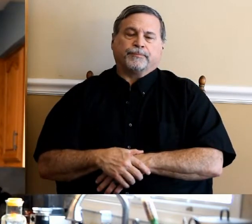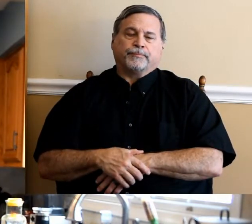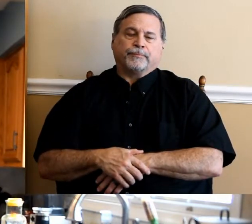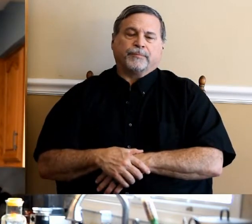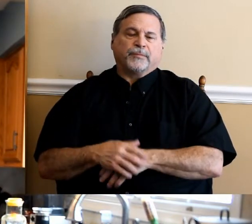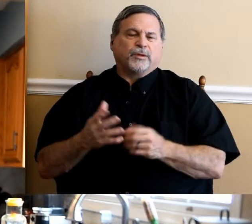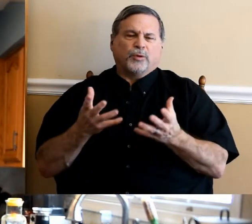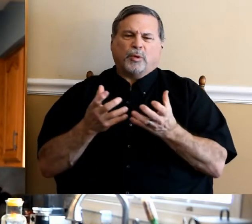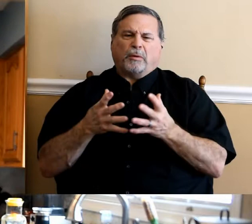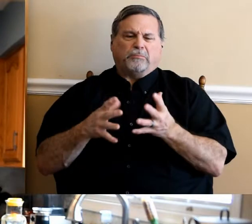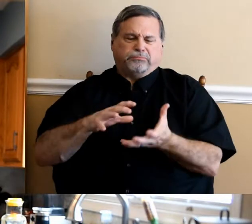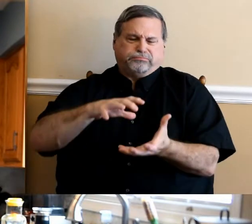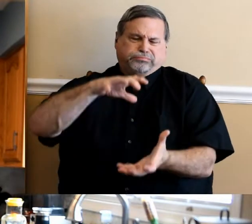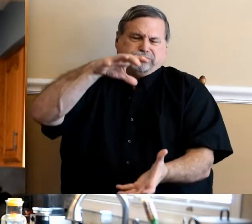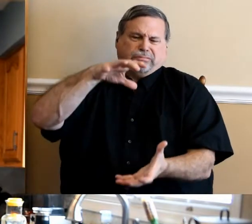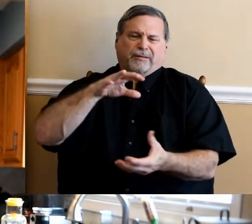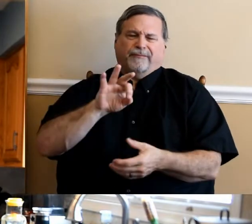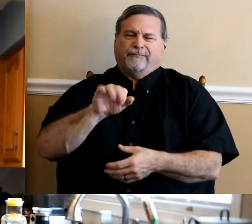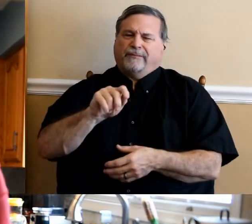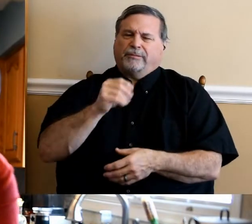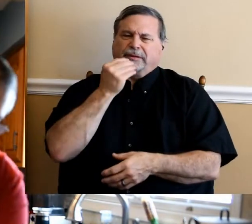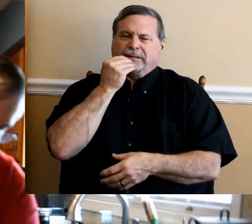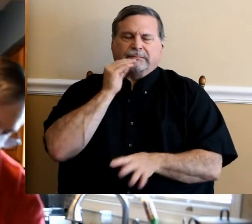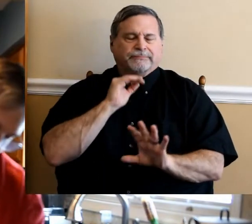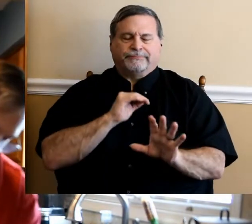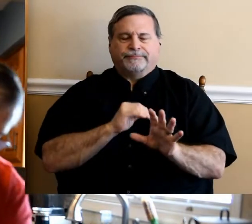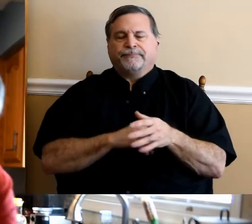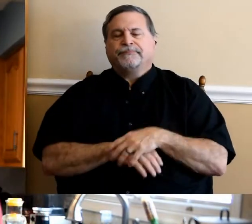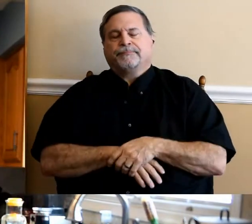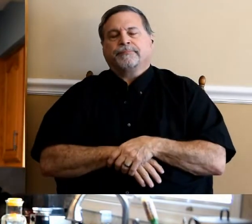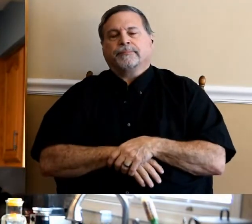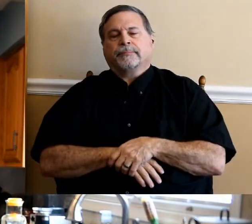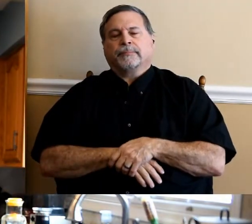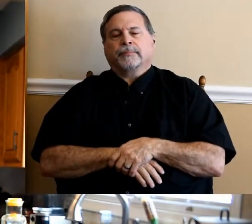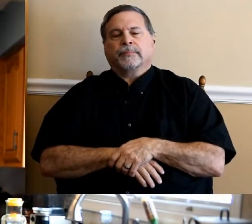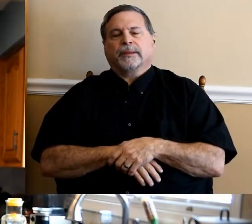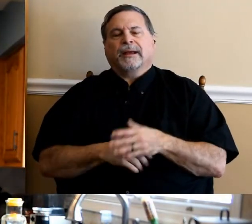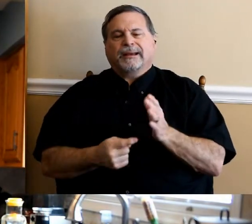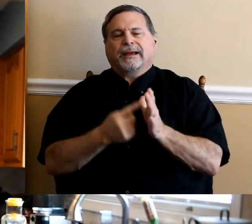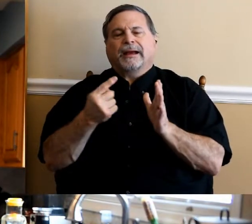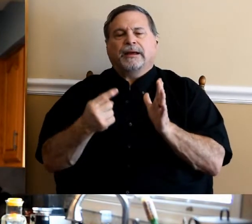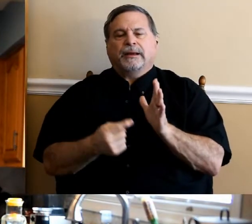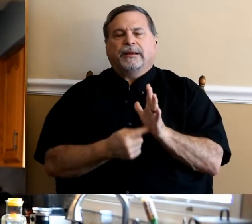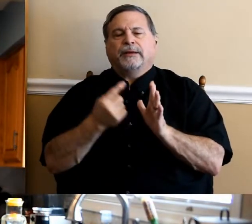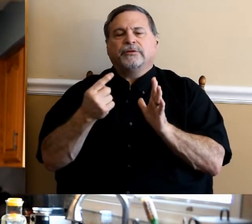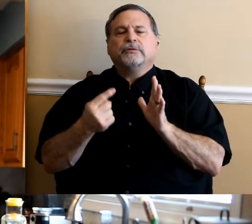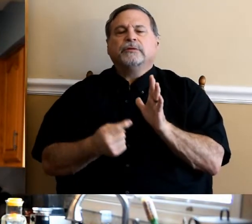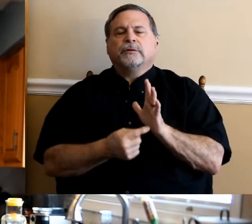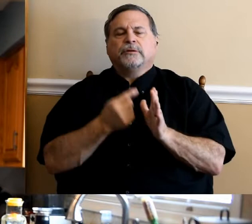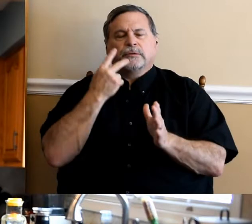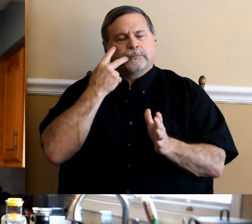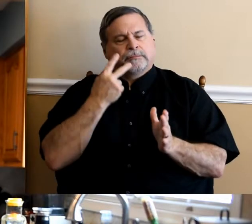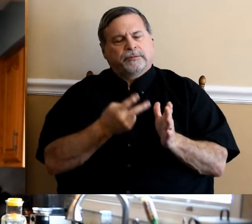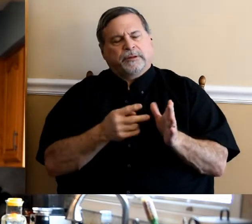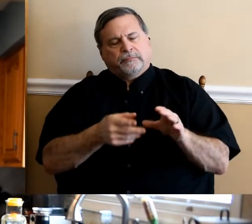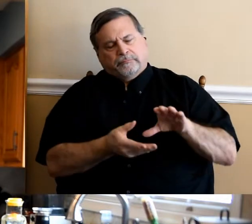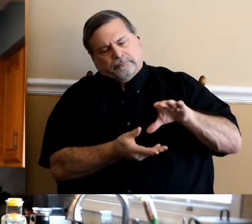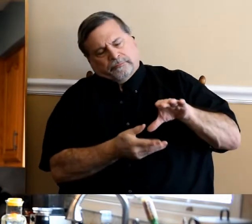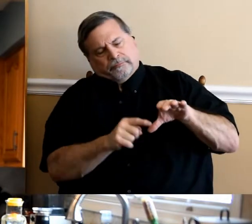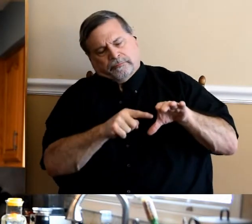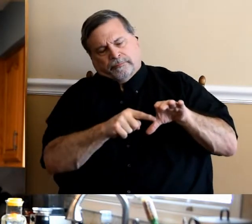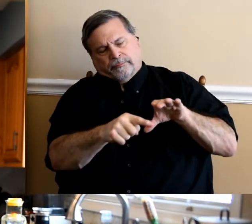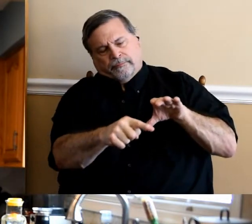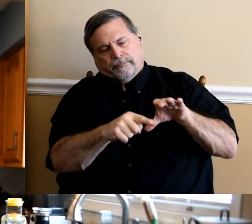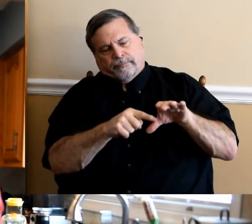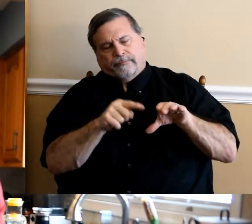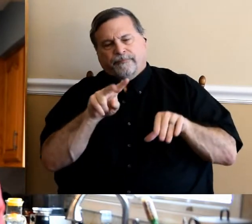So you don't just have a big glob of fat when you're eating. And for the most part, you'll see occasionally, when you're looking